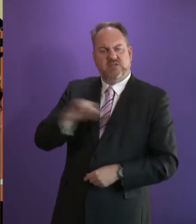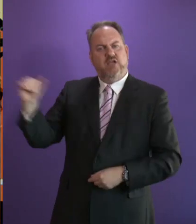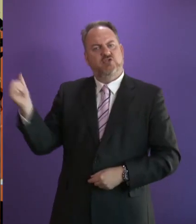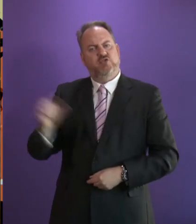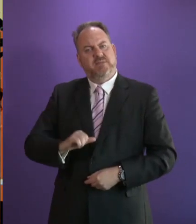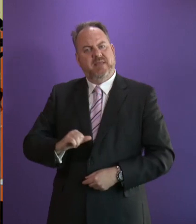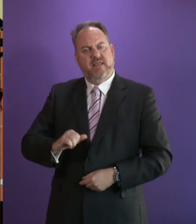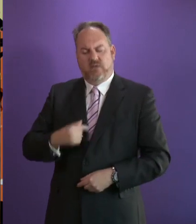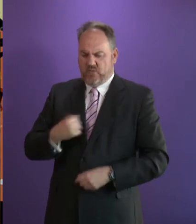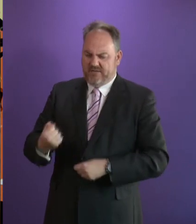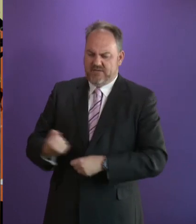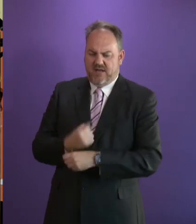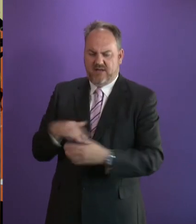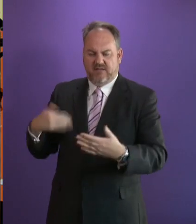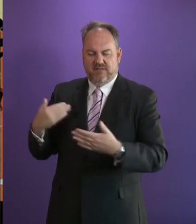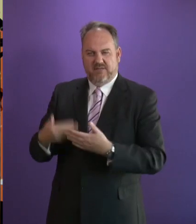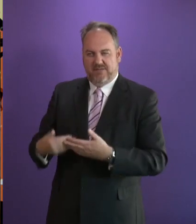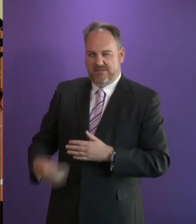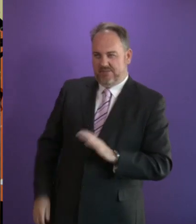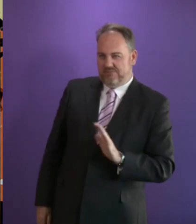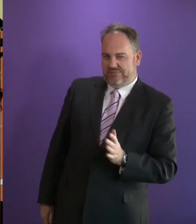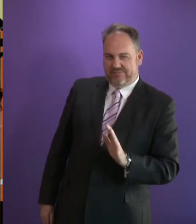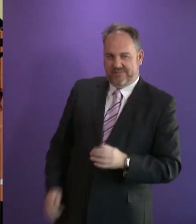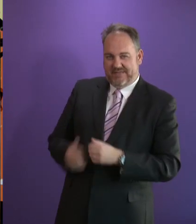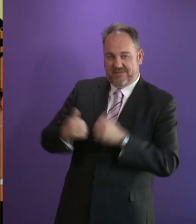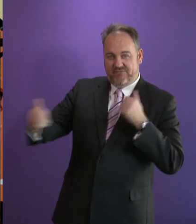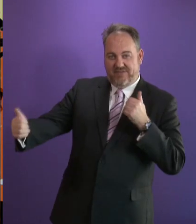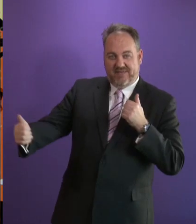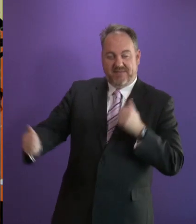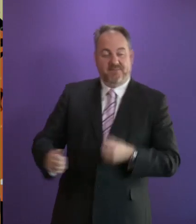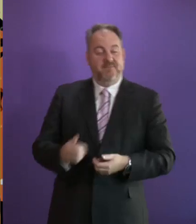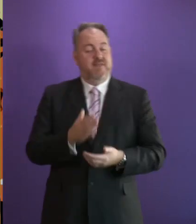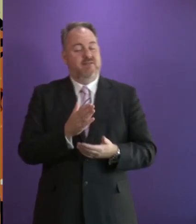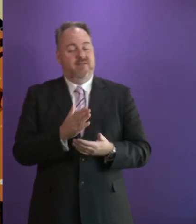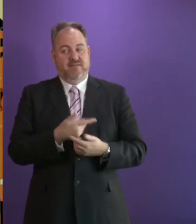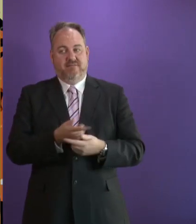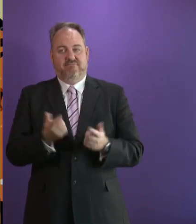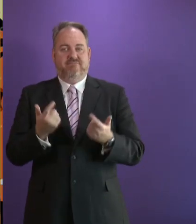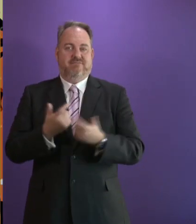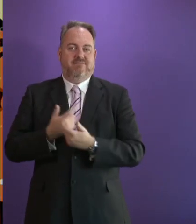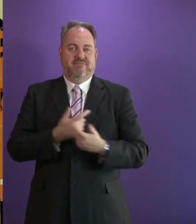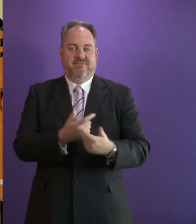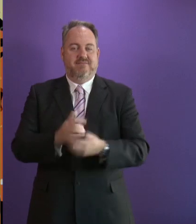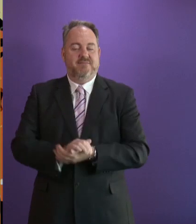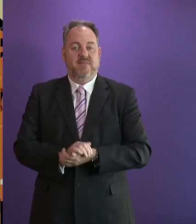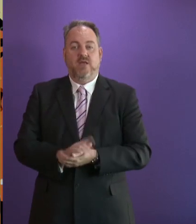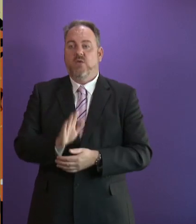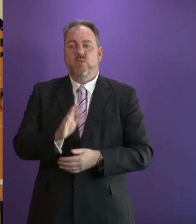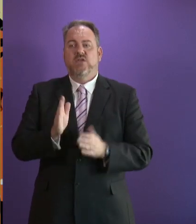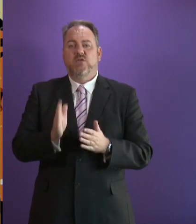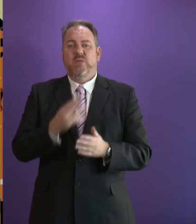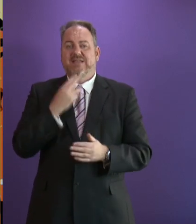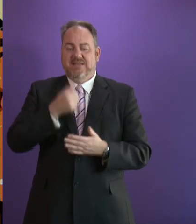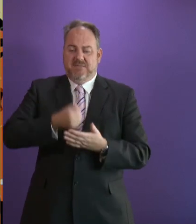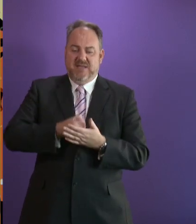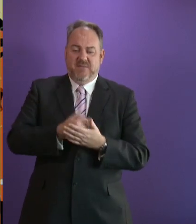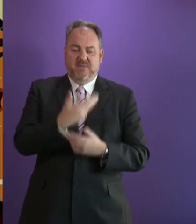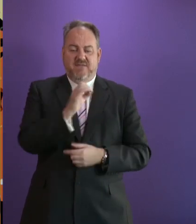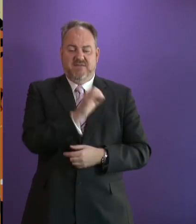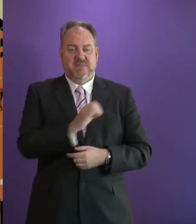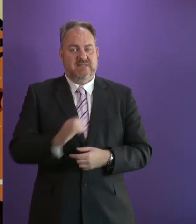There is a very long way to go, and that, we don't just need 50% of candidates to be women. They